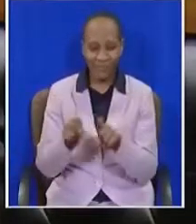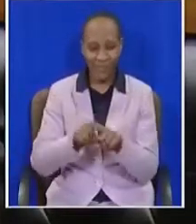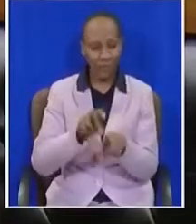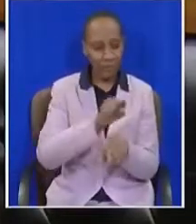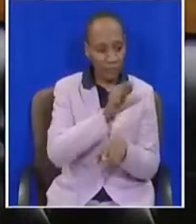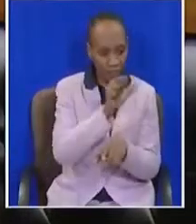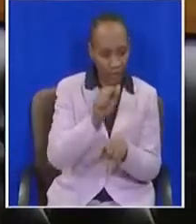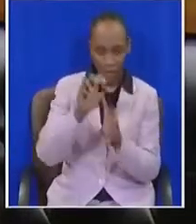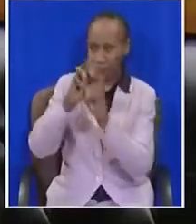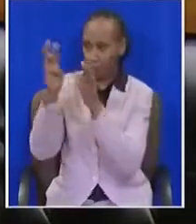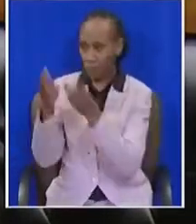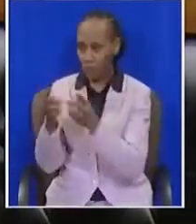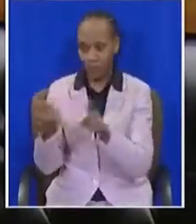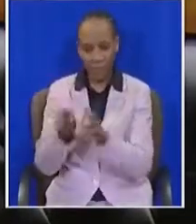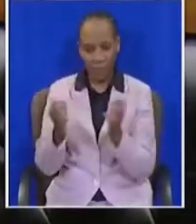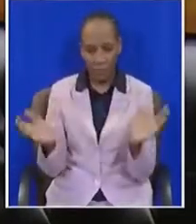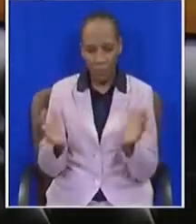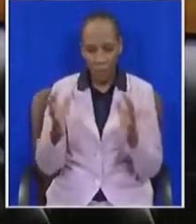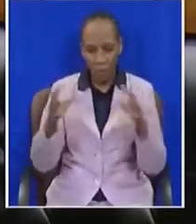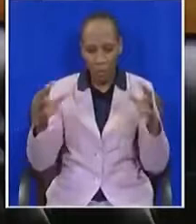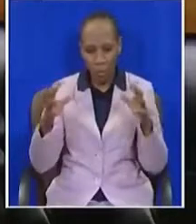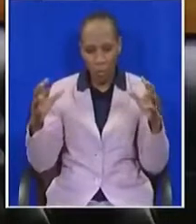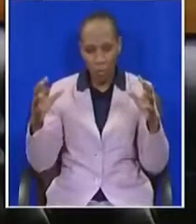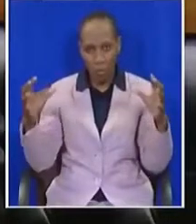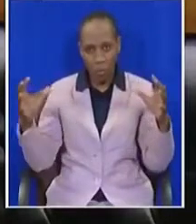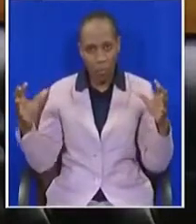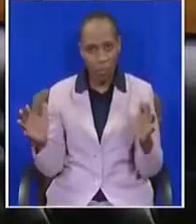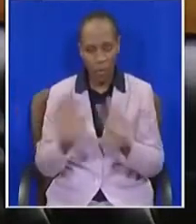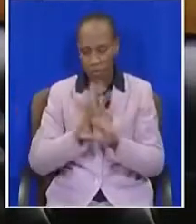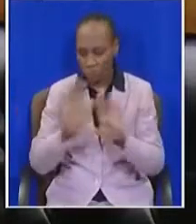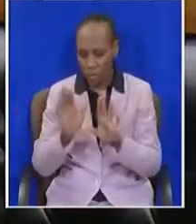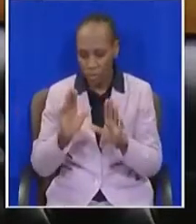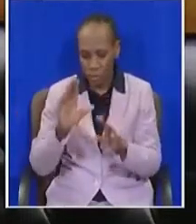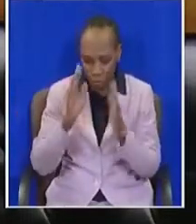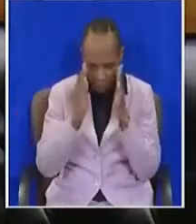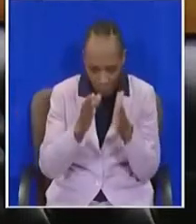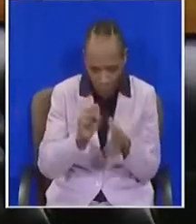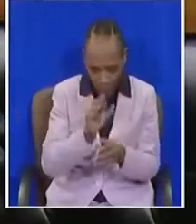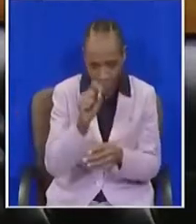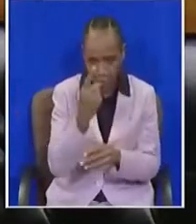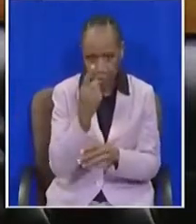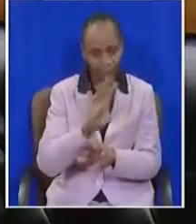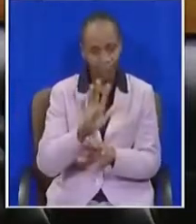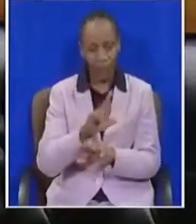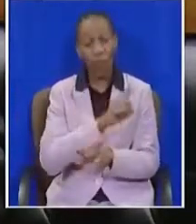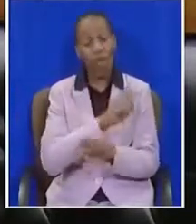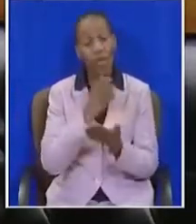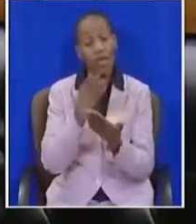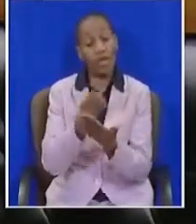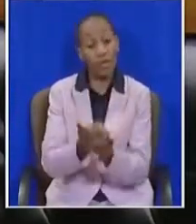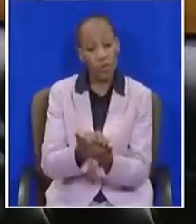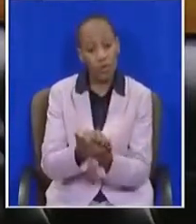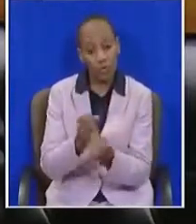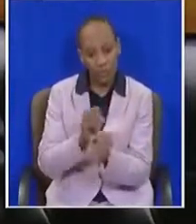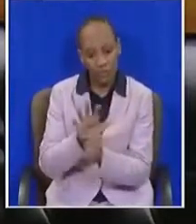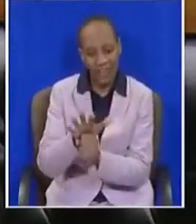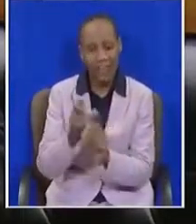Africa only. It's not South Africa only because the economy has affected